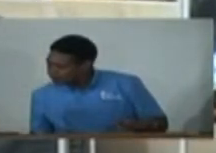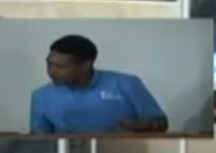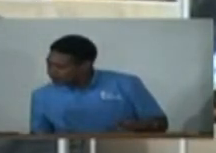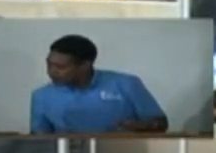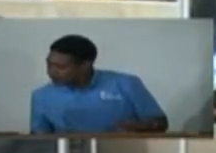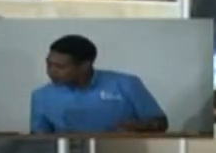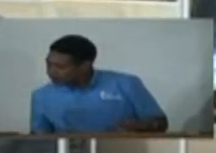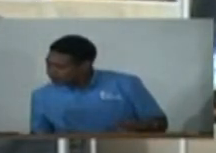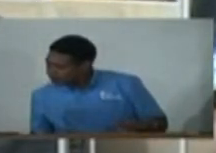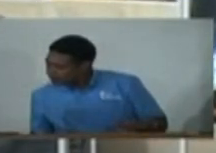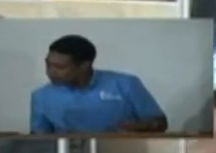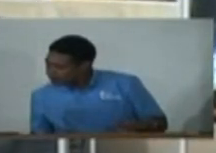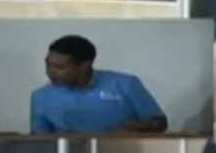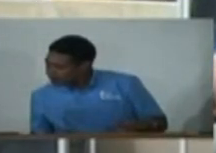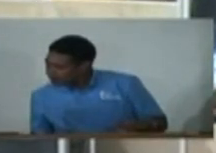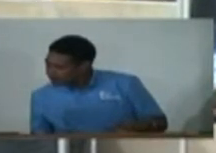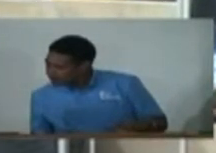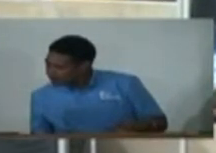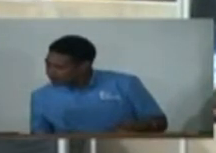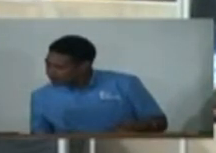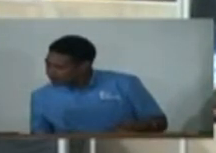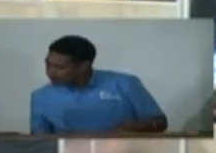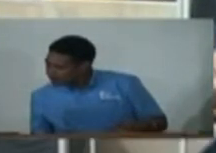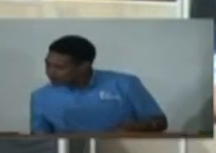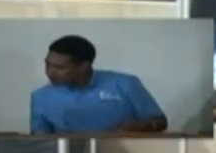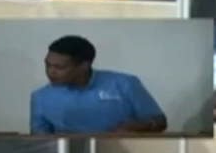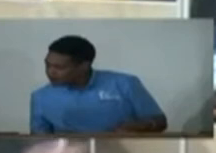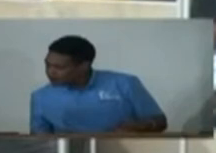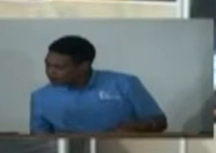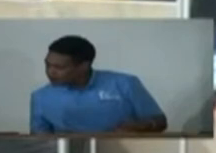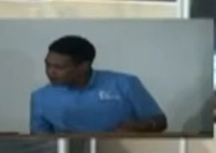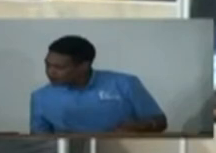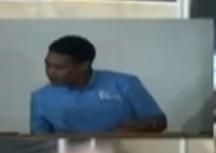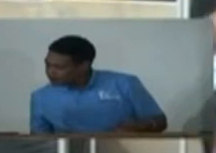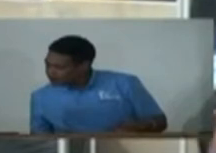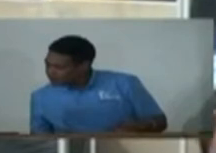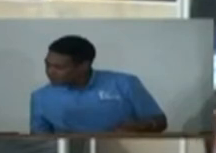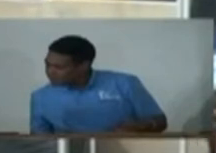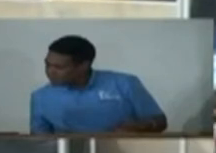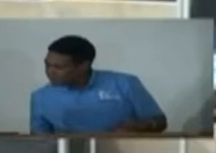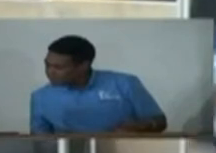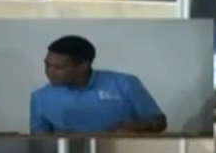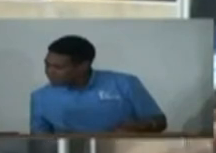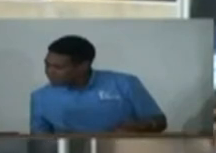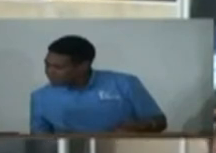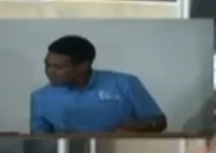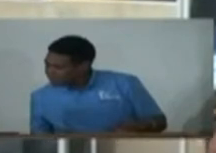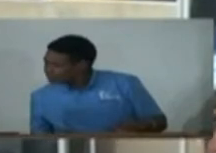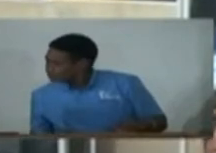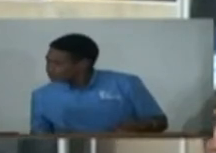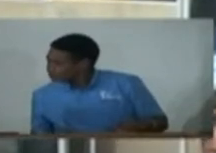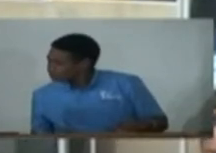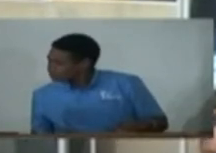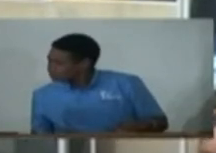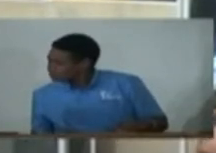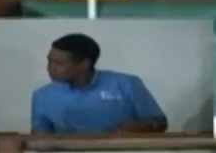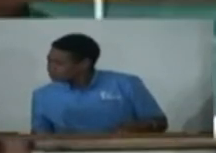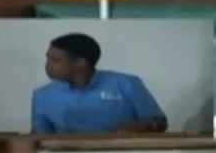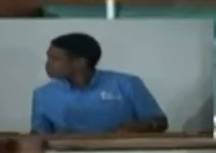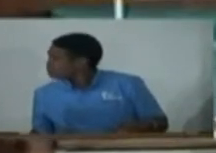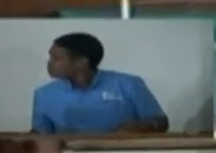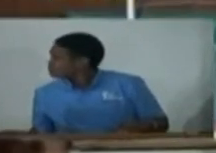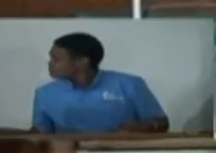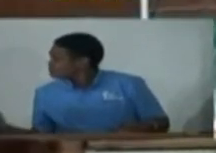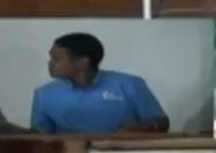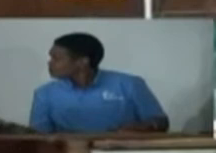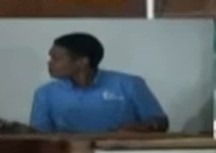known to your government. Your government is not your enemy. Your government is there to protect you and look out for you.